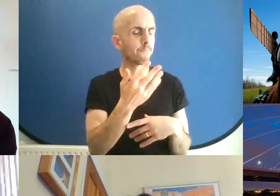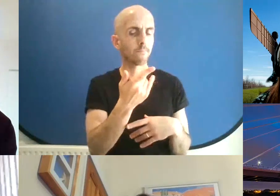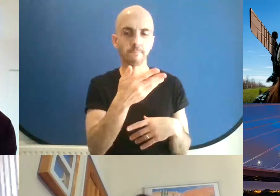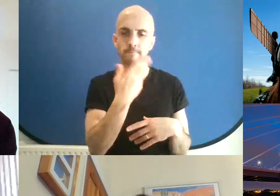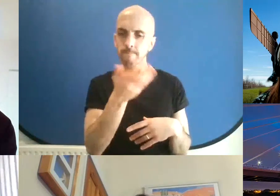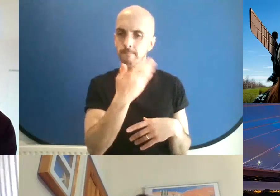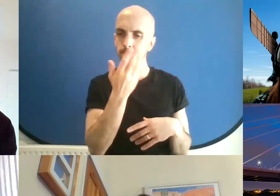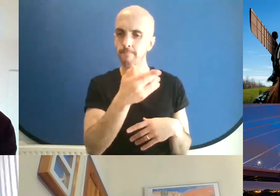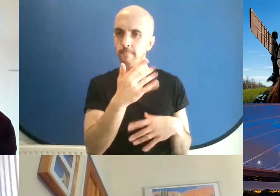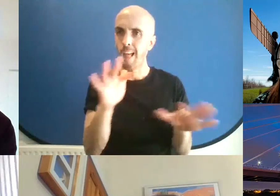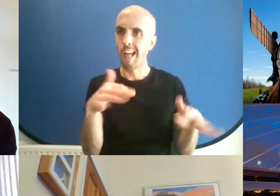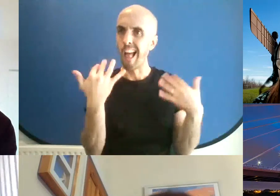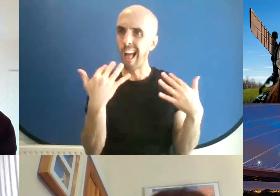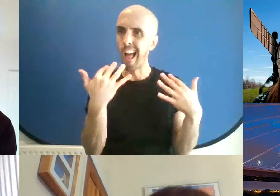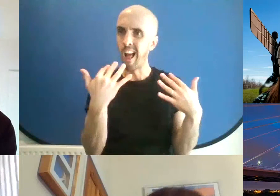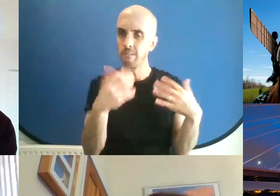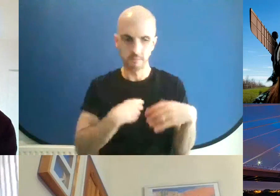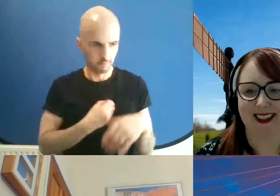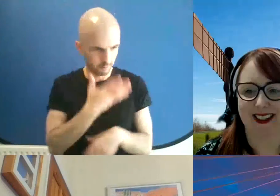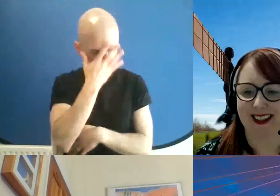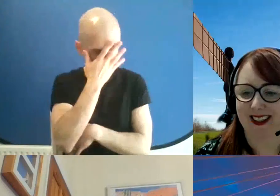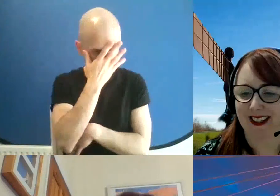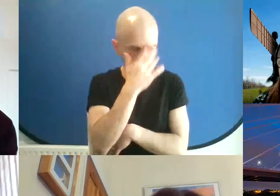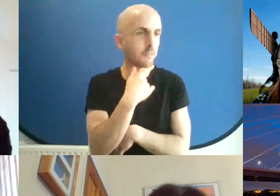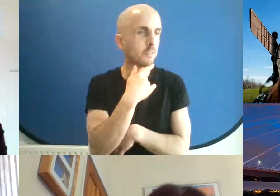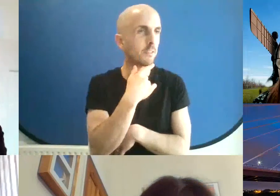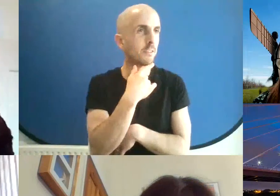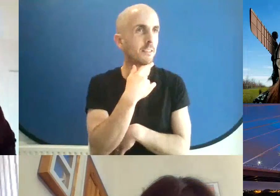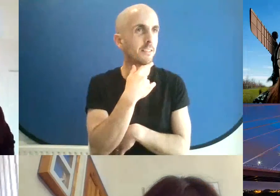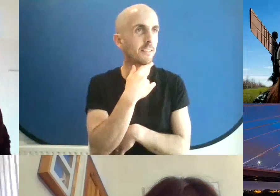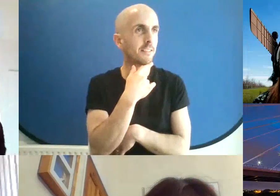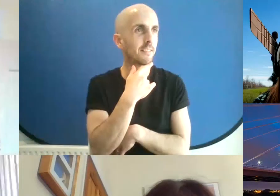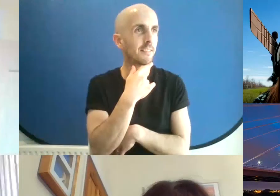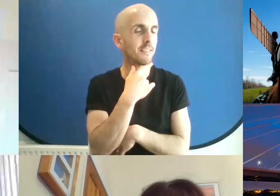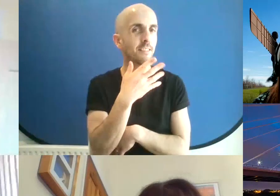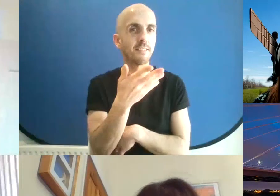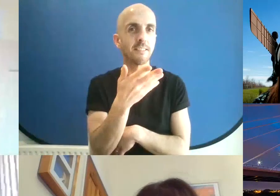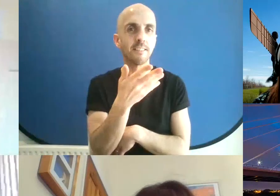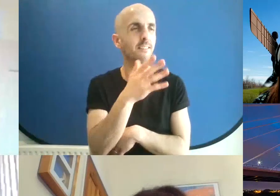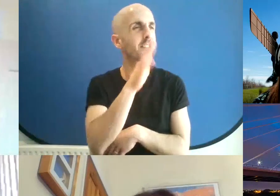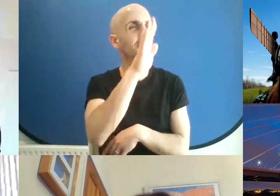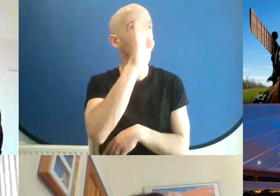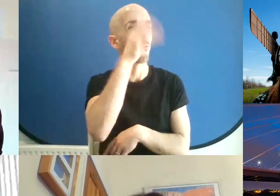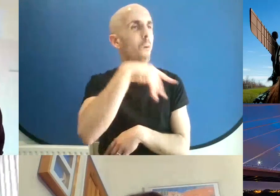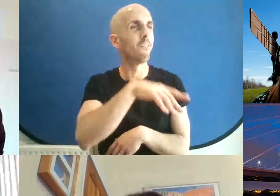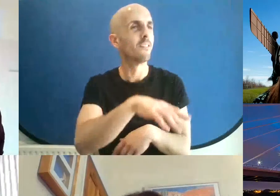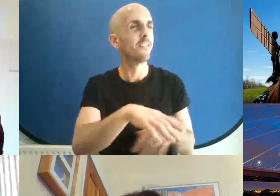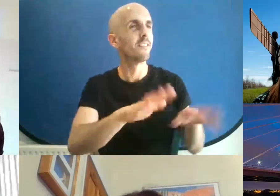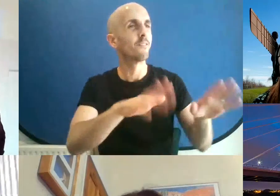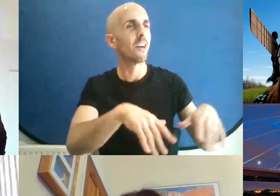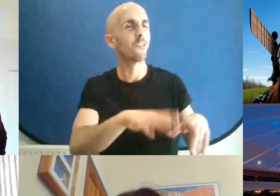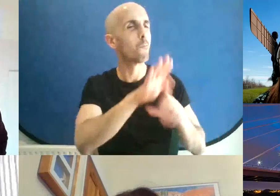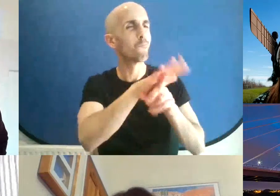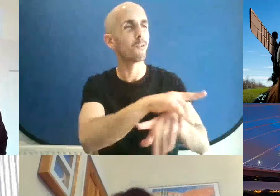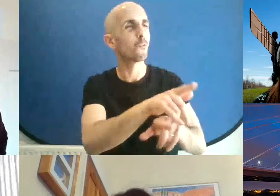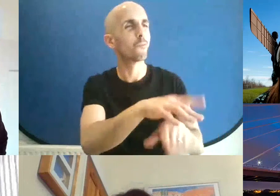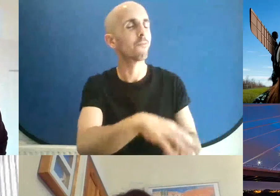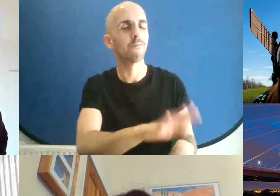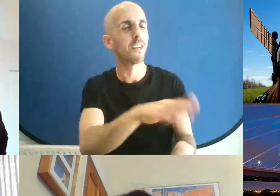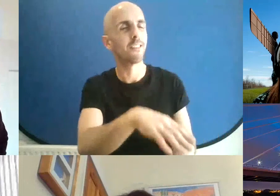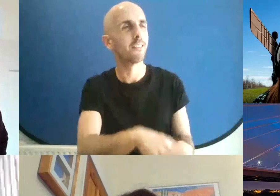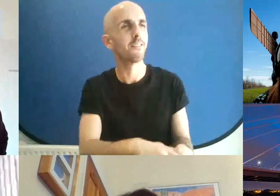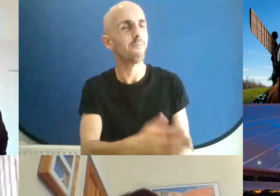Oh gosh, got stage fright. Sorry. Don't worry about it. Don't worry, you don't need to feel under any pressure at all. It was